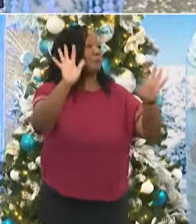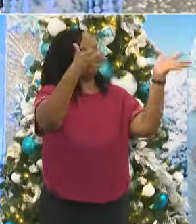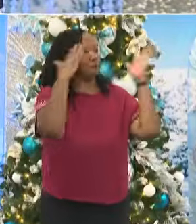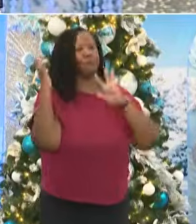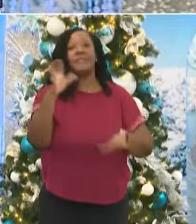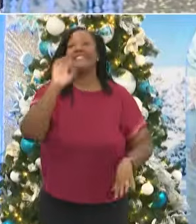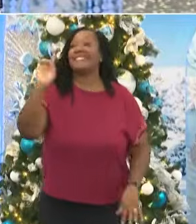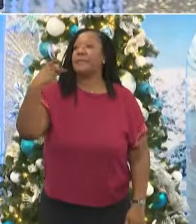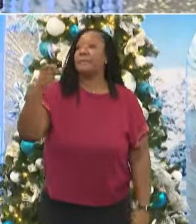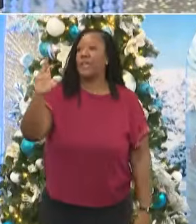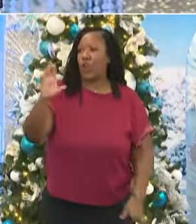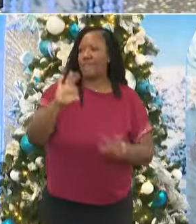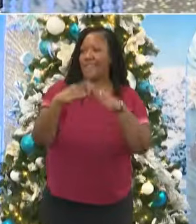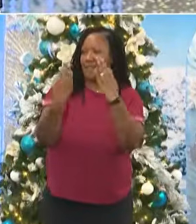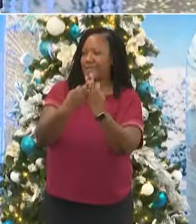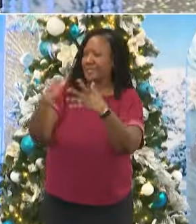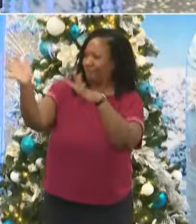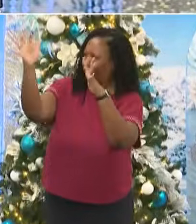family.